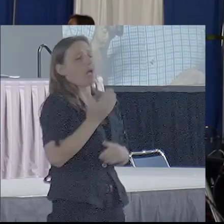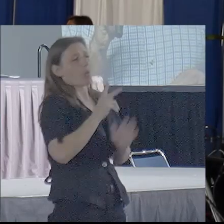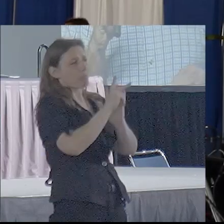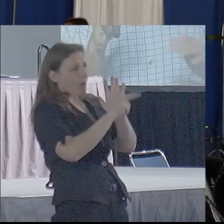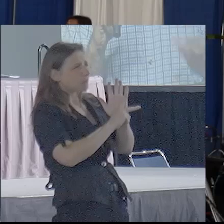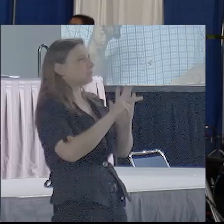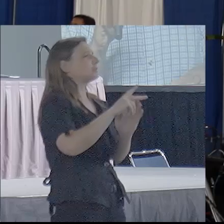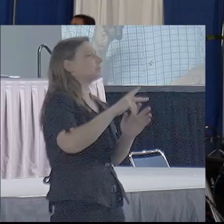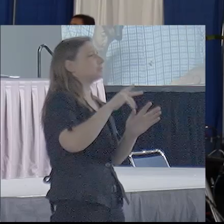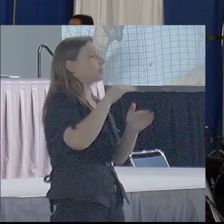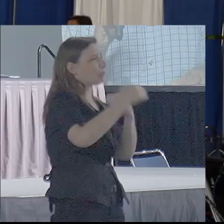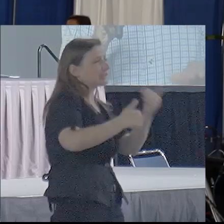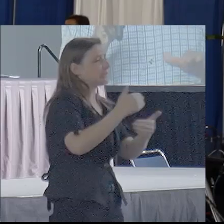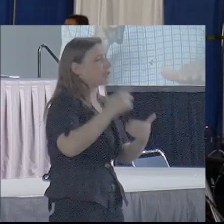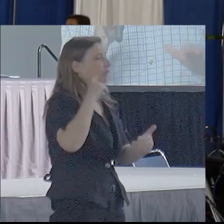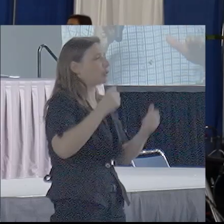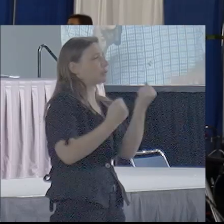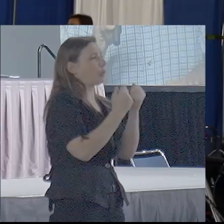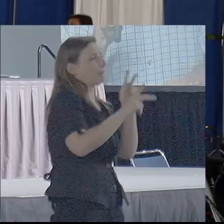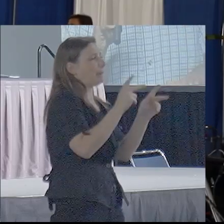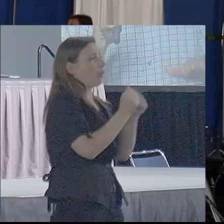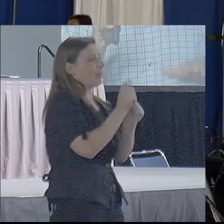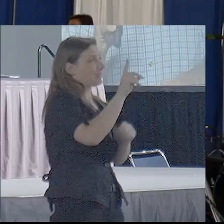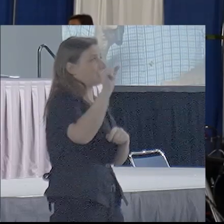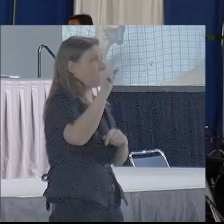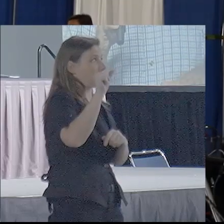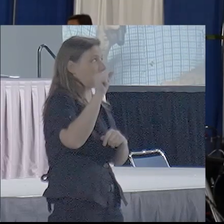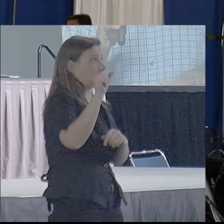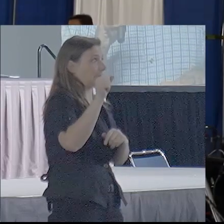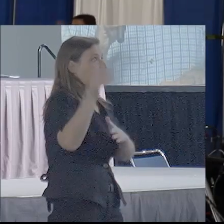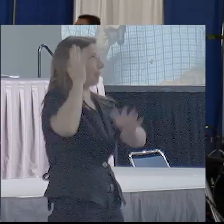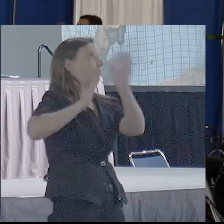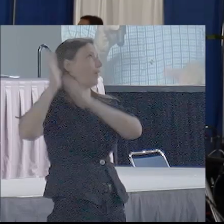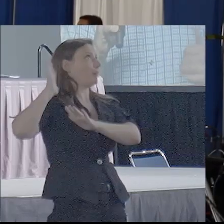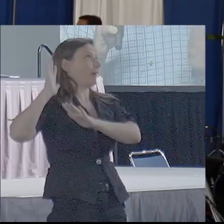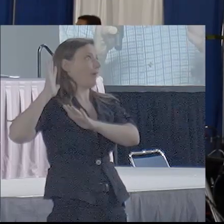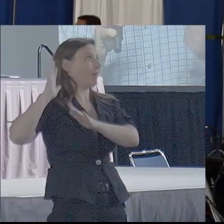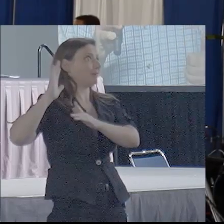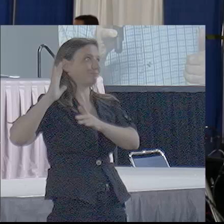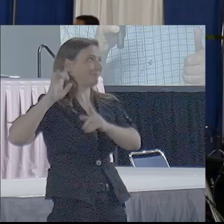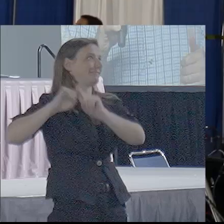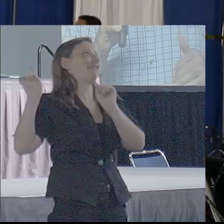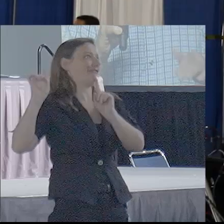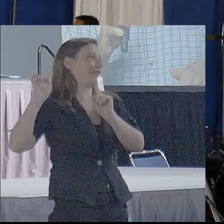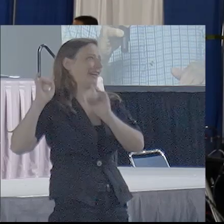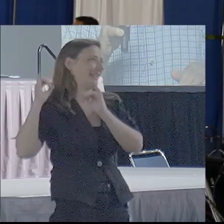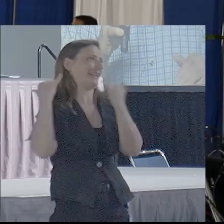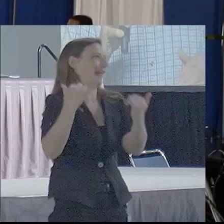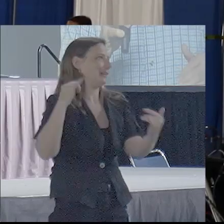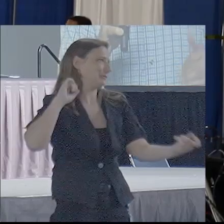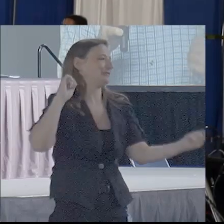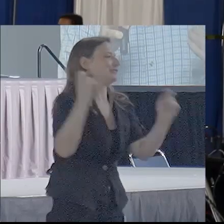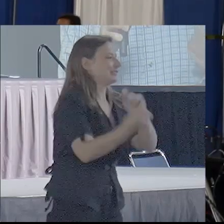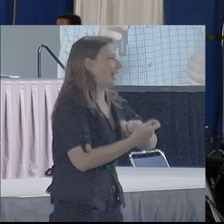for supporting people with disabilities looked a lot different back then than they do now. We did not have inclusive sheltering, and we didn't